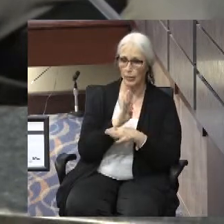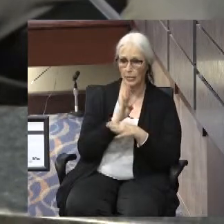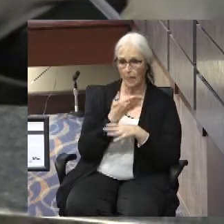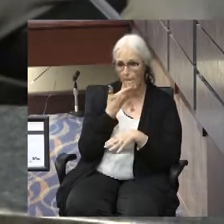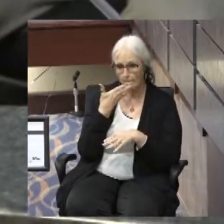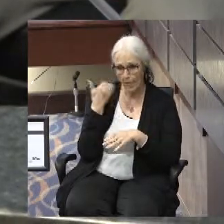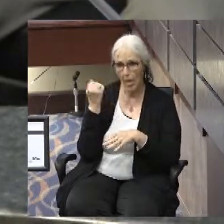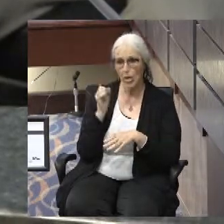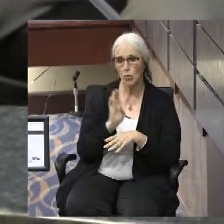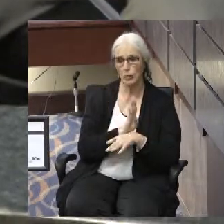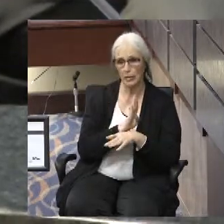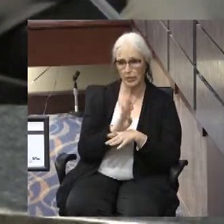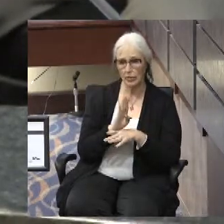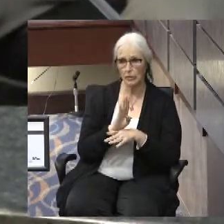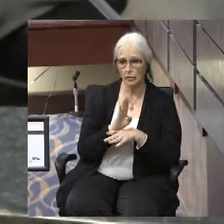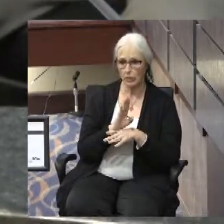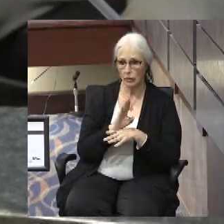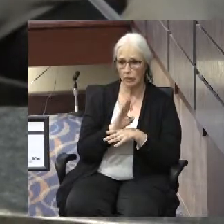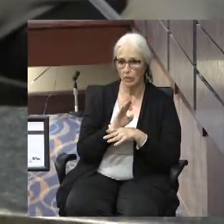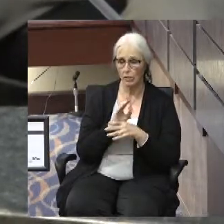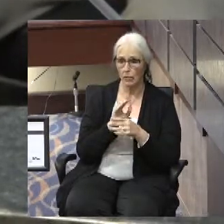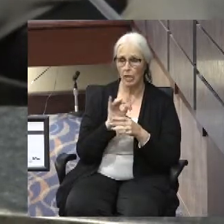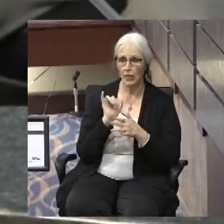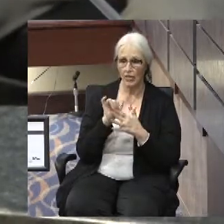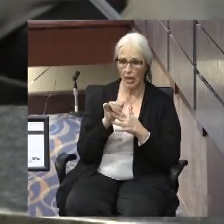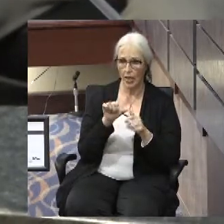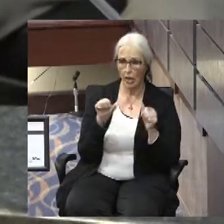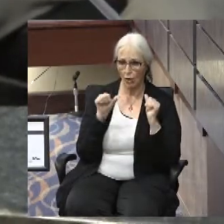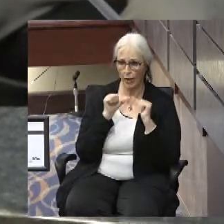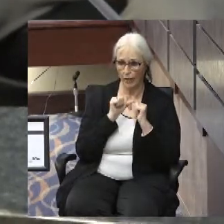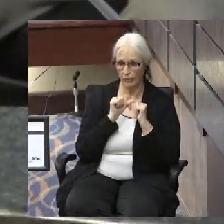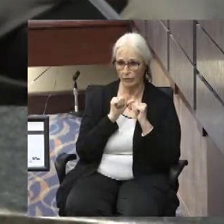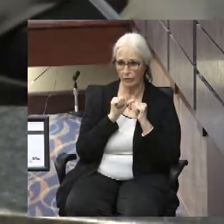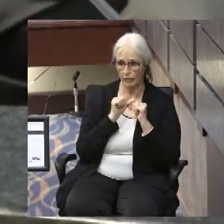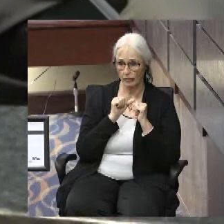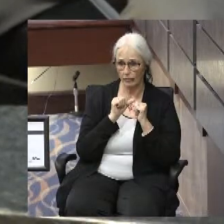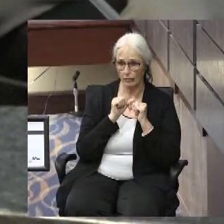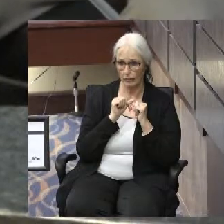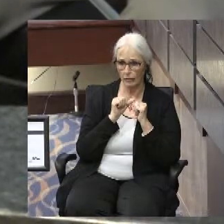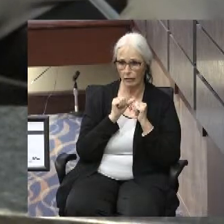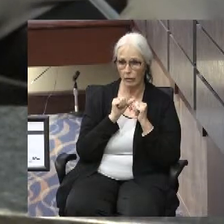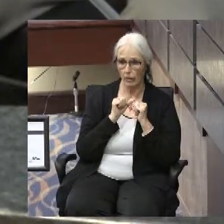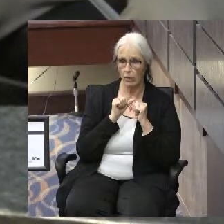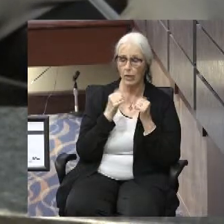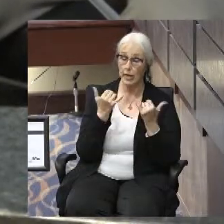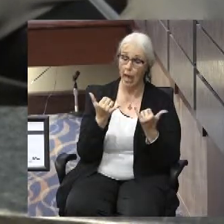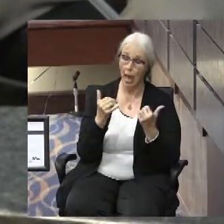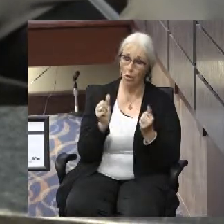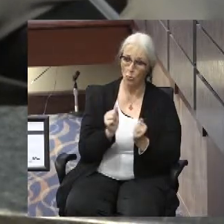and beautify that area. So along with